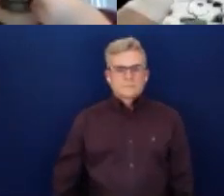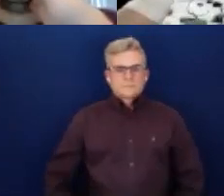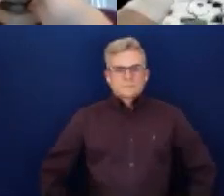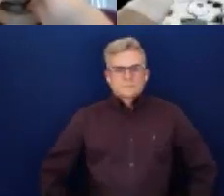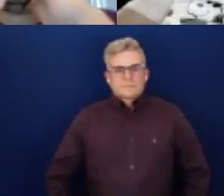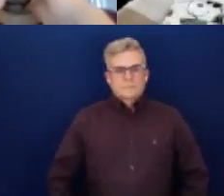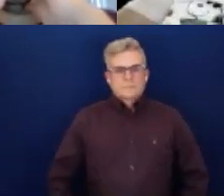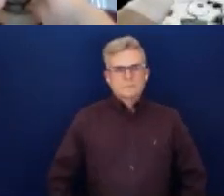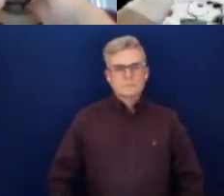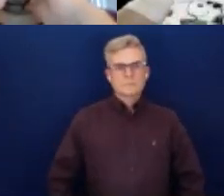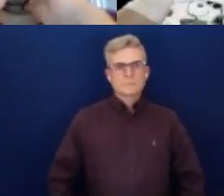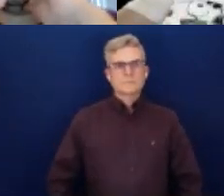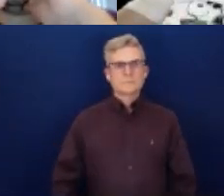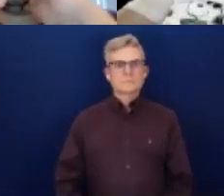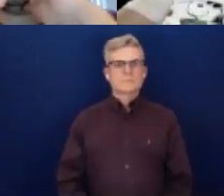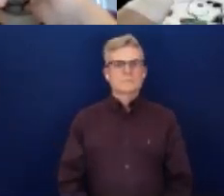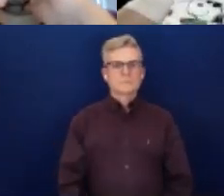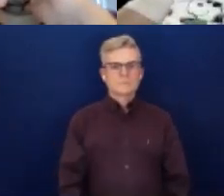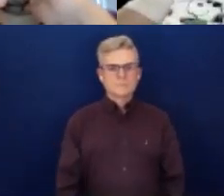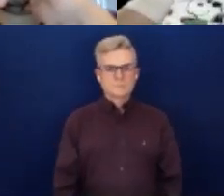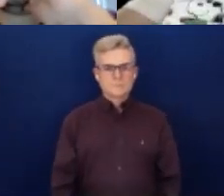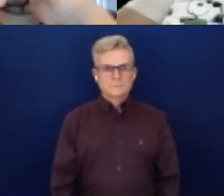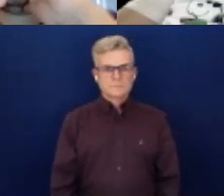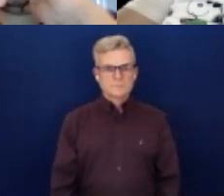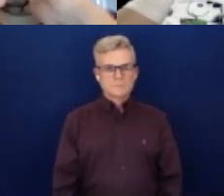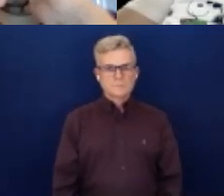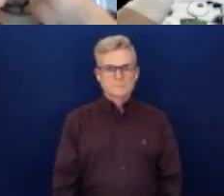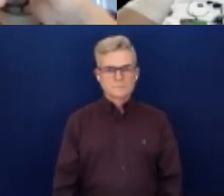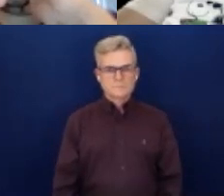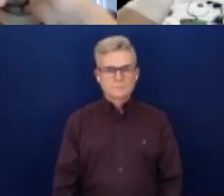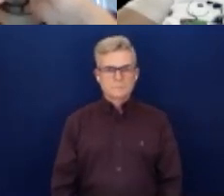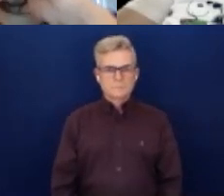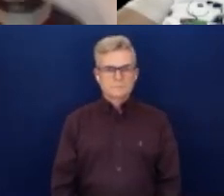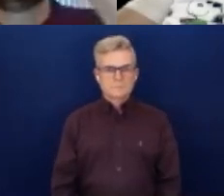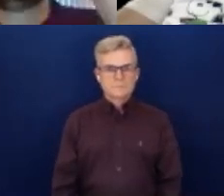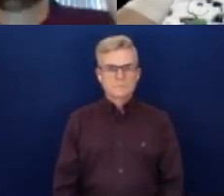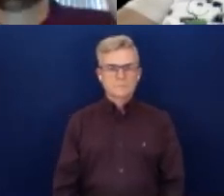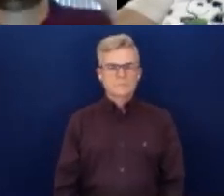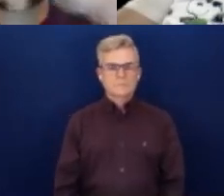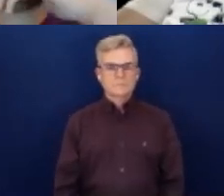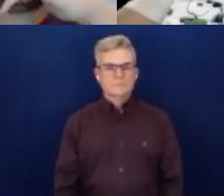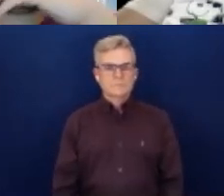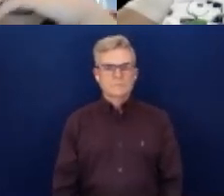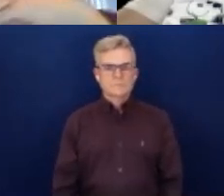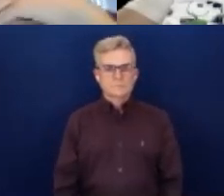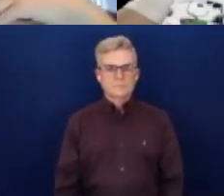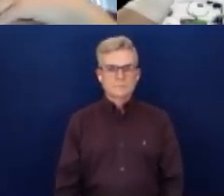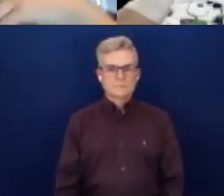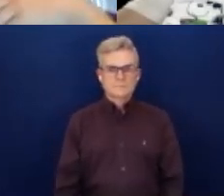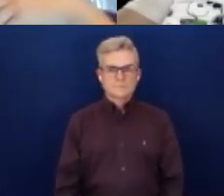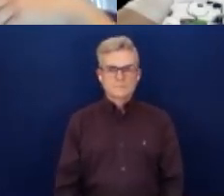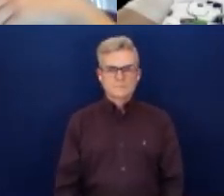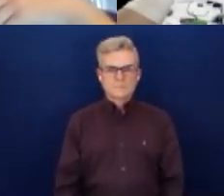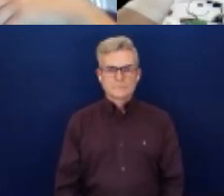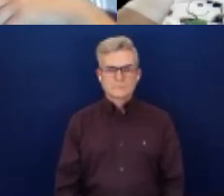I'm really interested in that. I've been trying to get some feedback on that. I know that the Arizona Center for Disability Law has been working on that. I've been